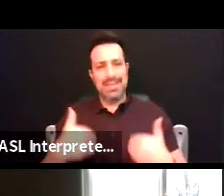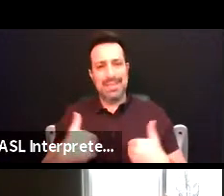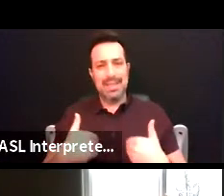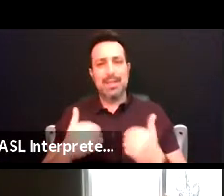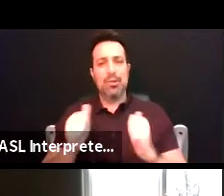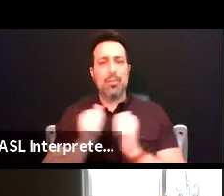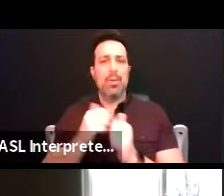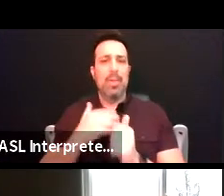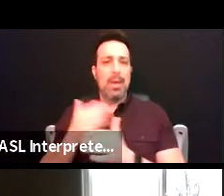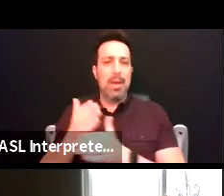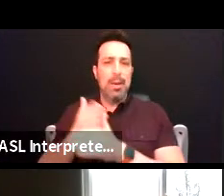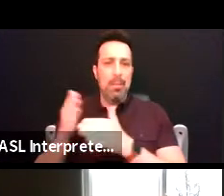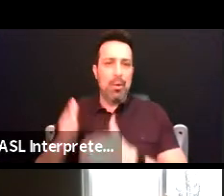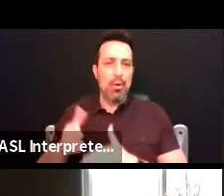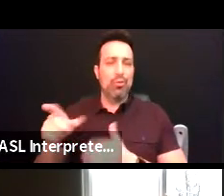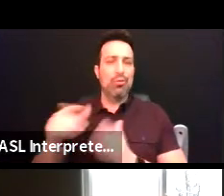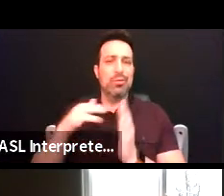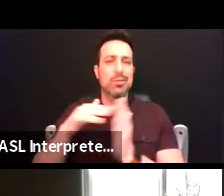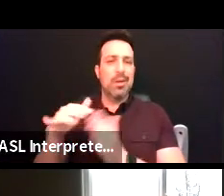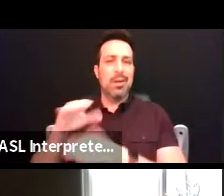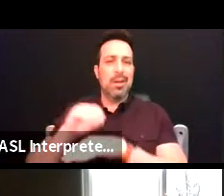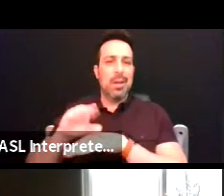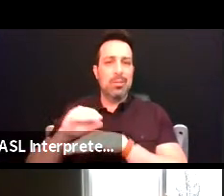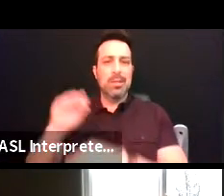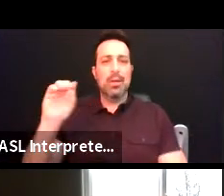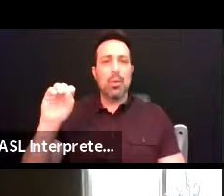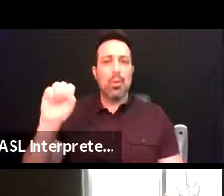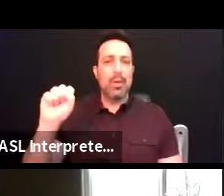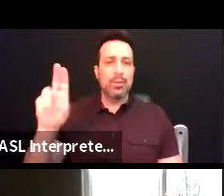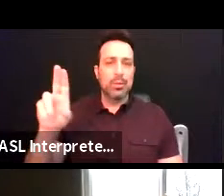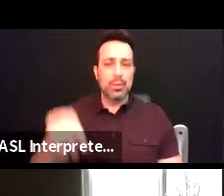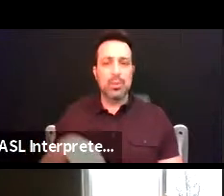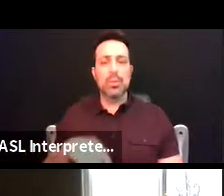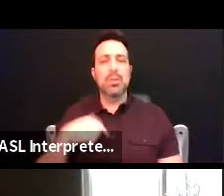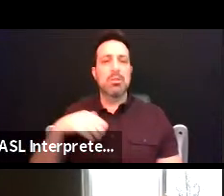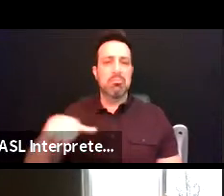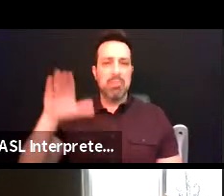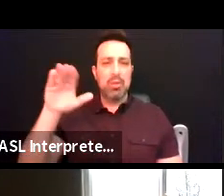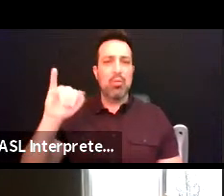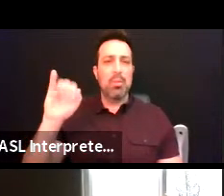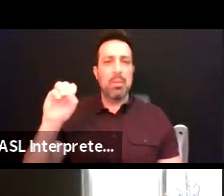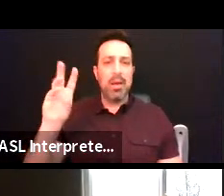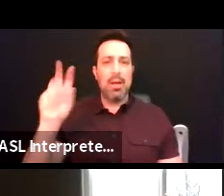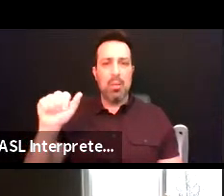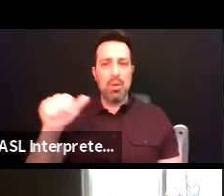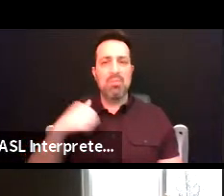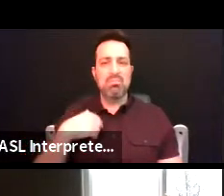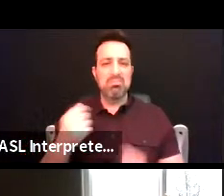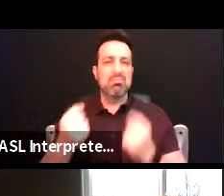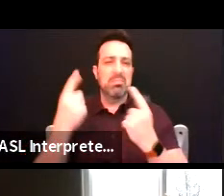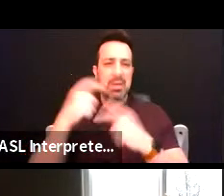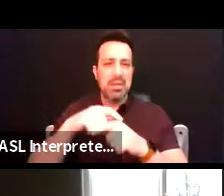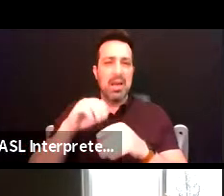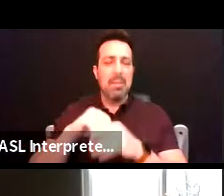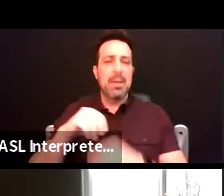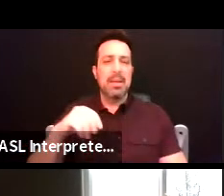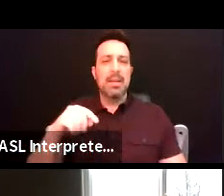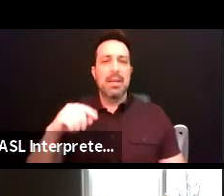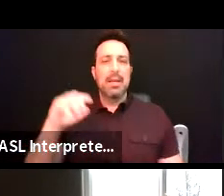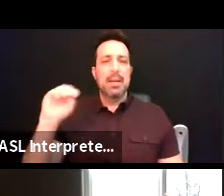be with my partner who's studying counseling at OSU. I grew up in Iowa. I spent some time in